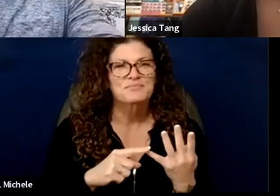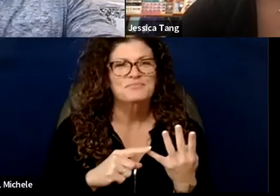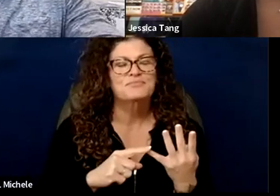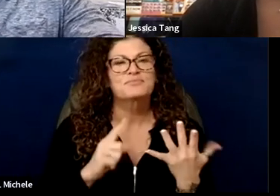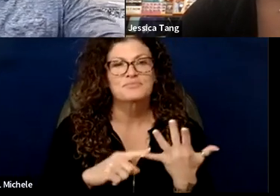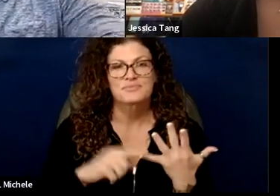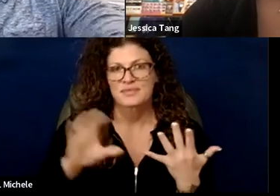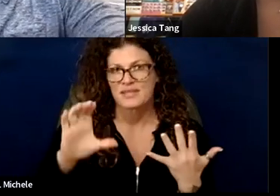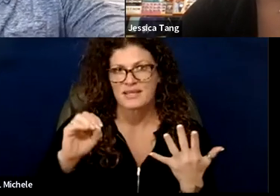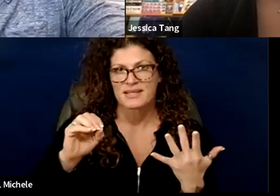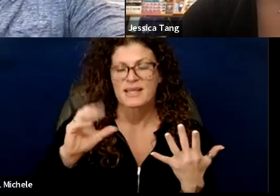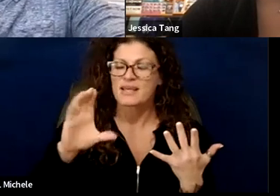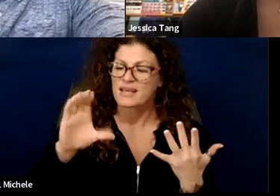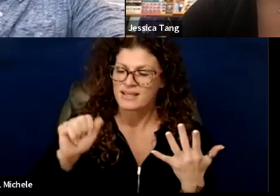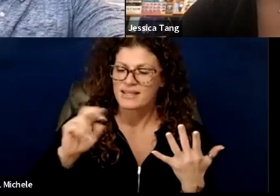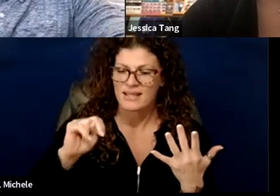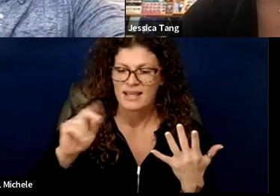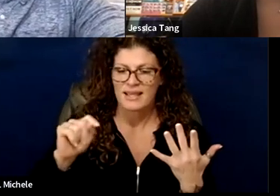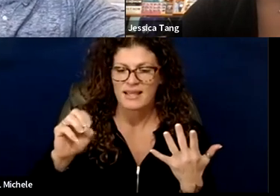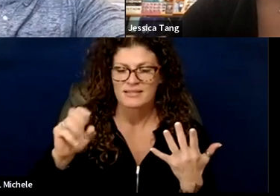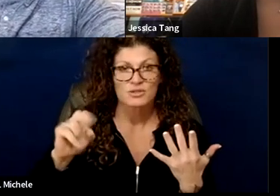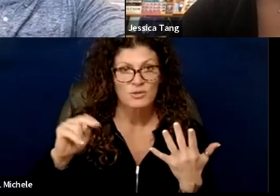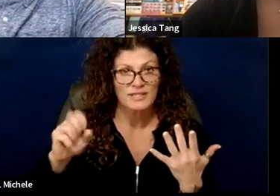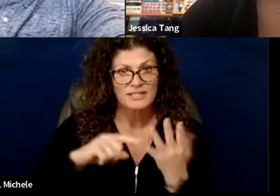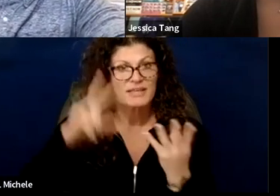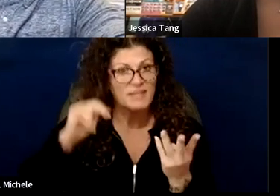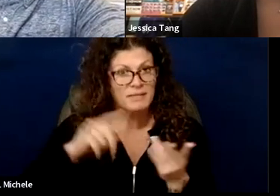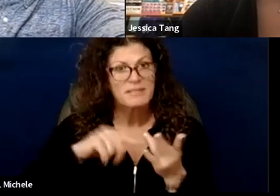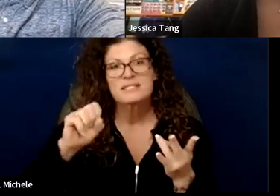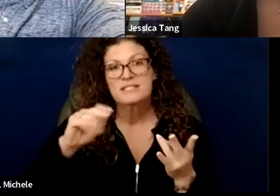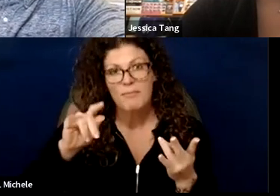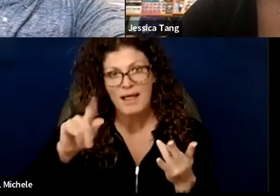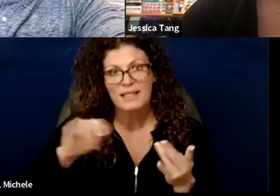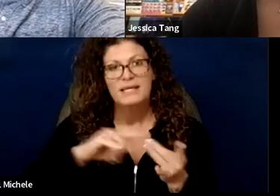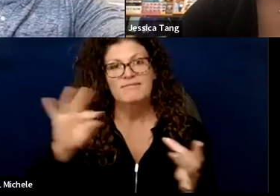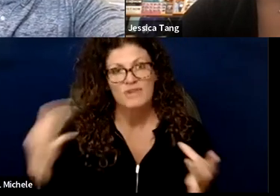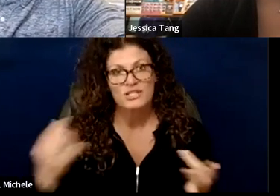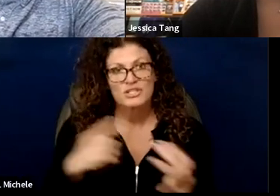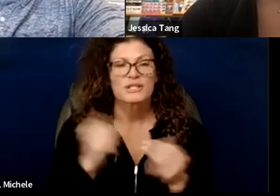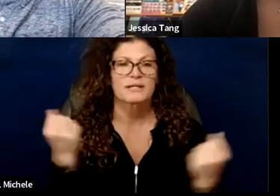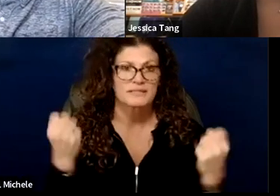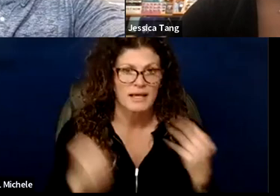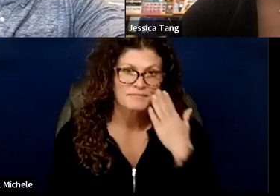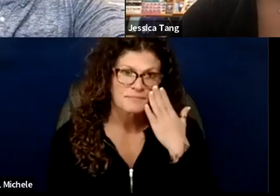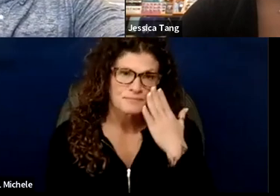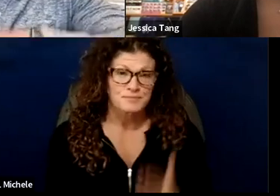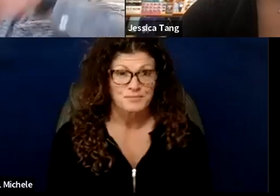in Cantonese, in Mandarin, in Vietnamese, in Somali, French, and American Sign